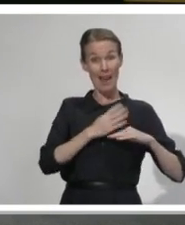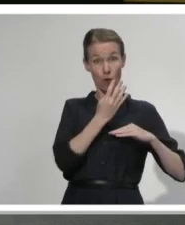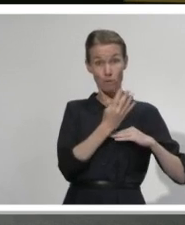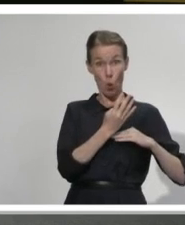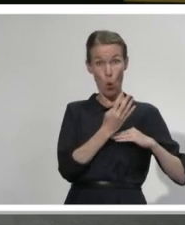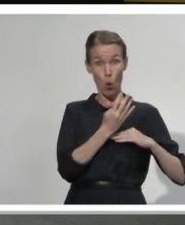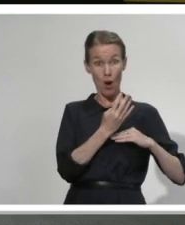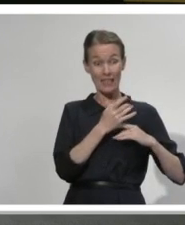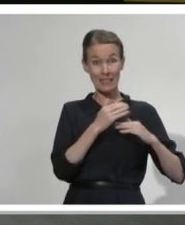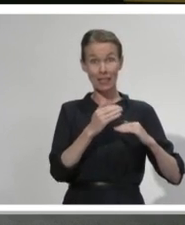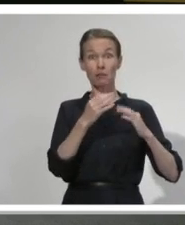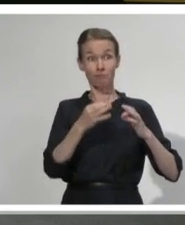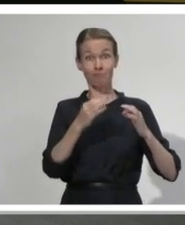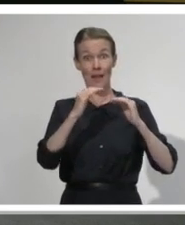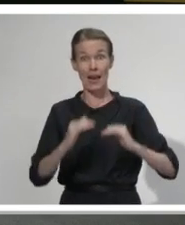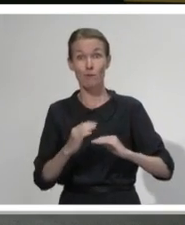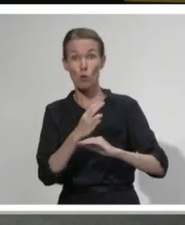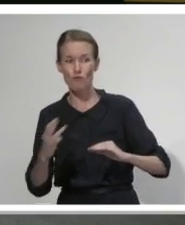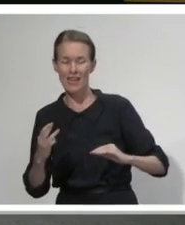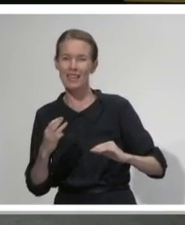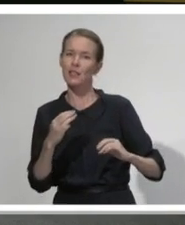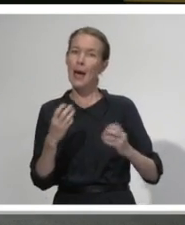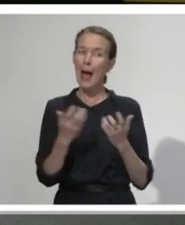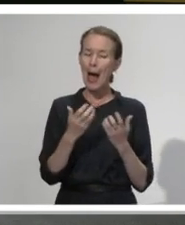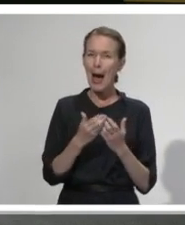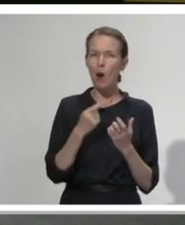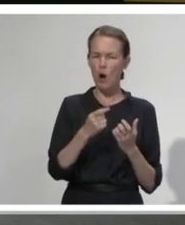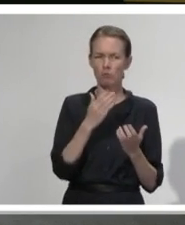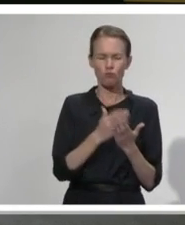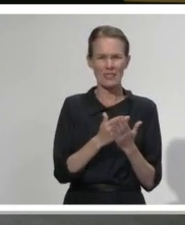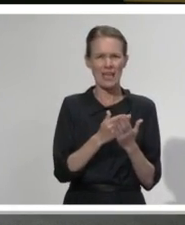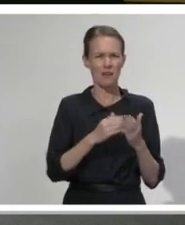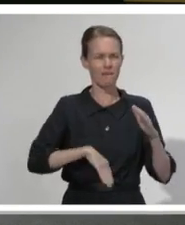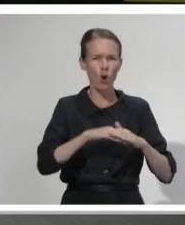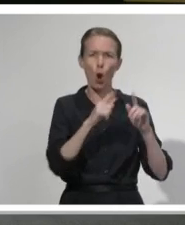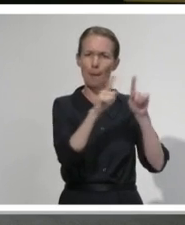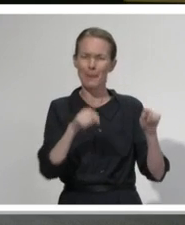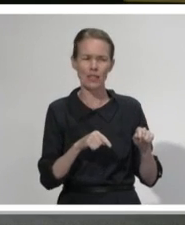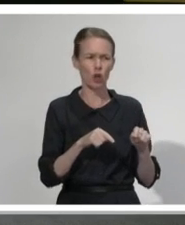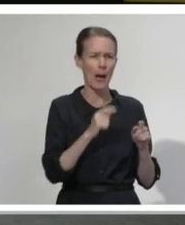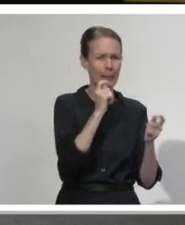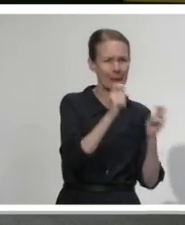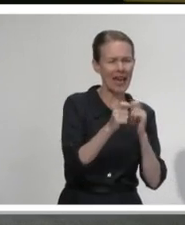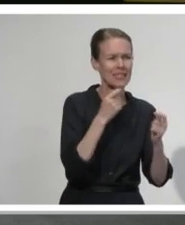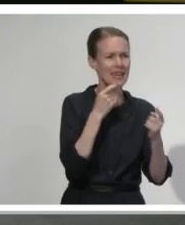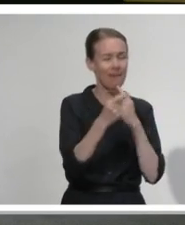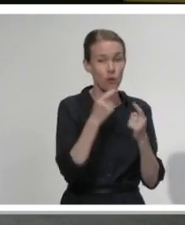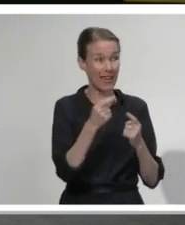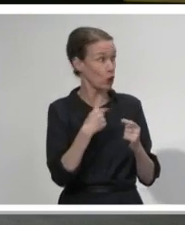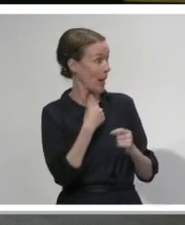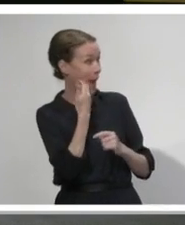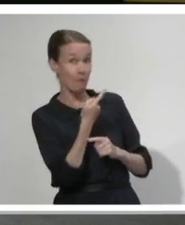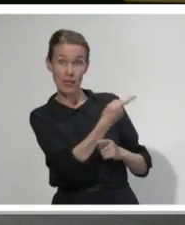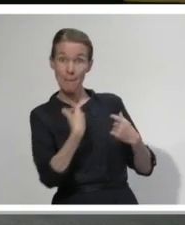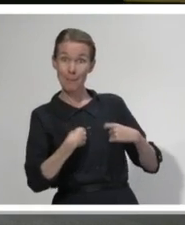most up-to-date information to inform the government's decision about that. That's the information that we get provided every day by